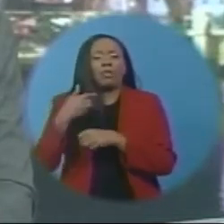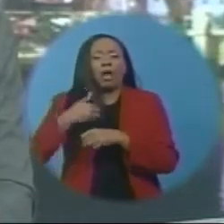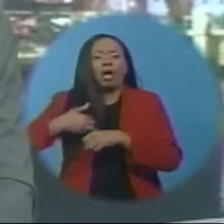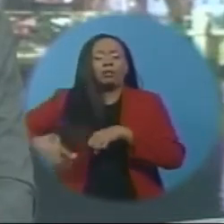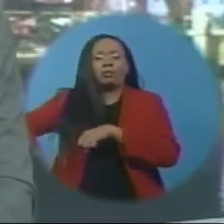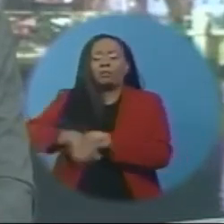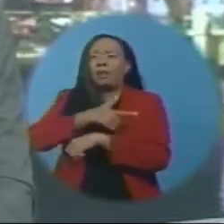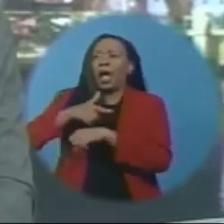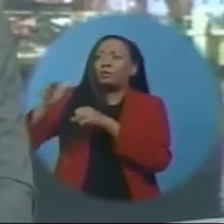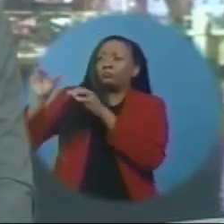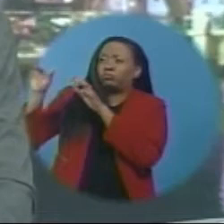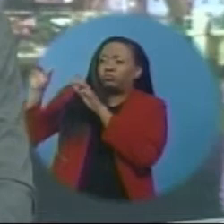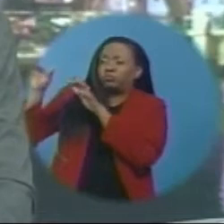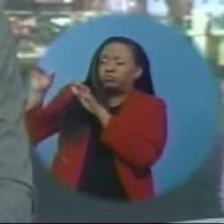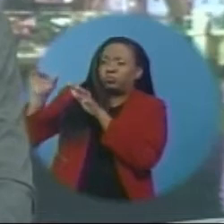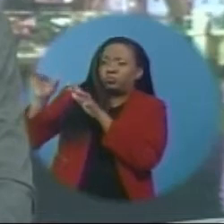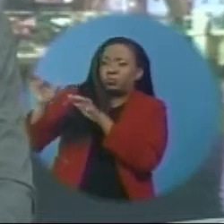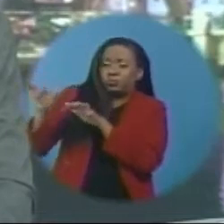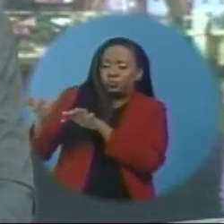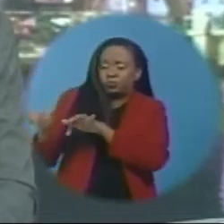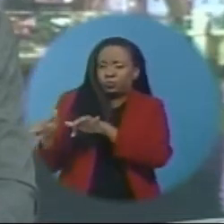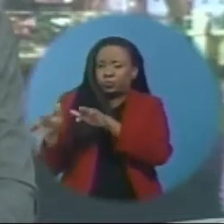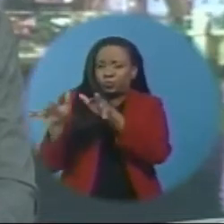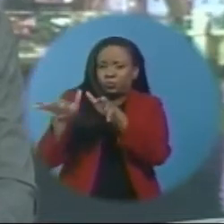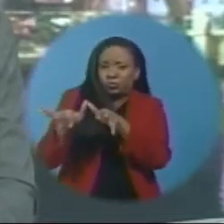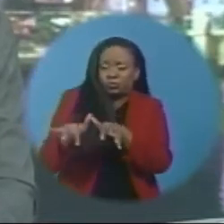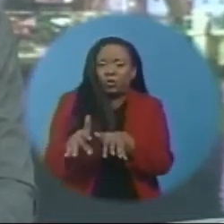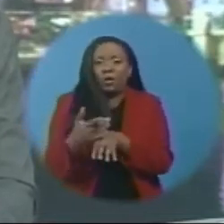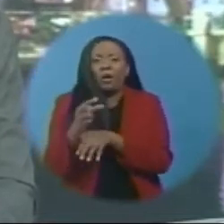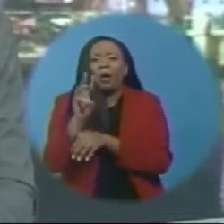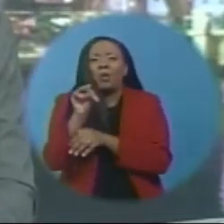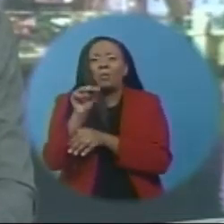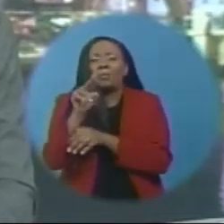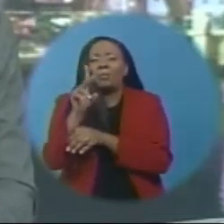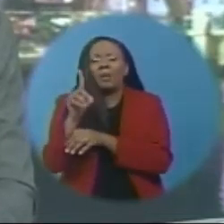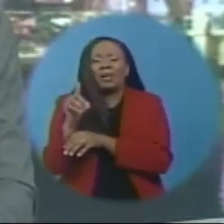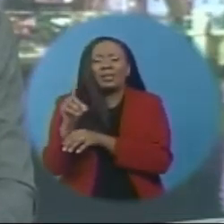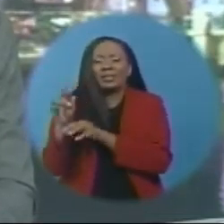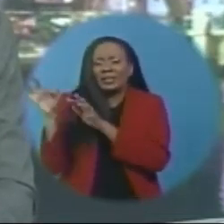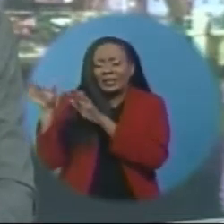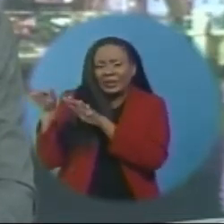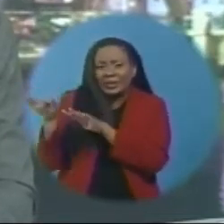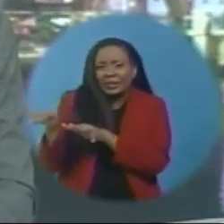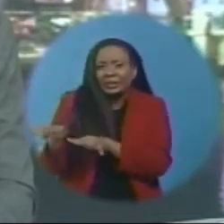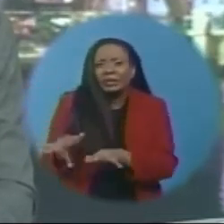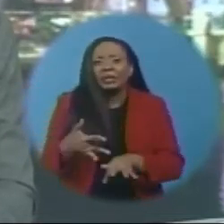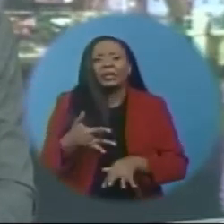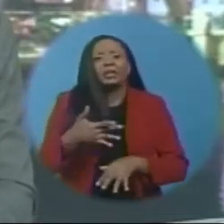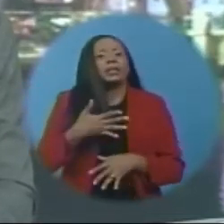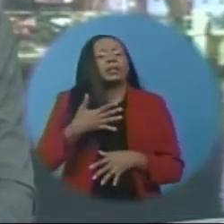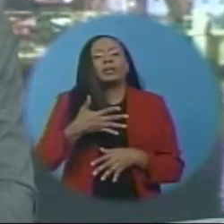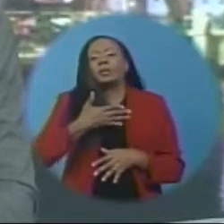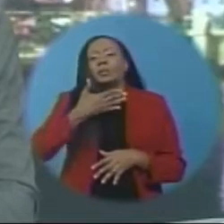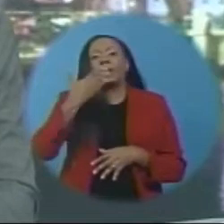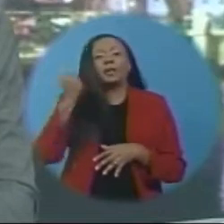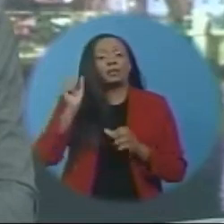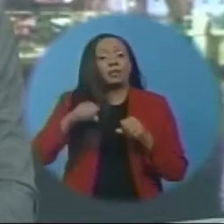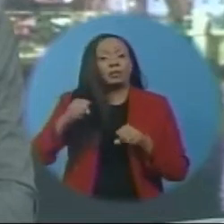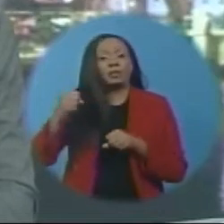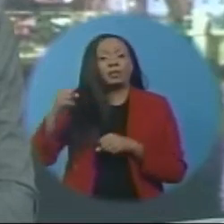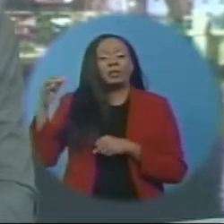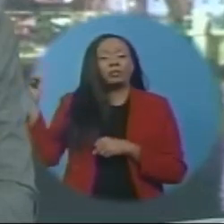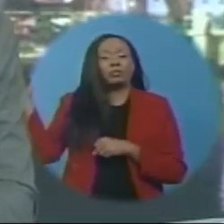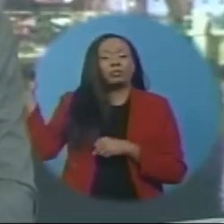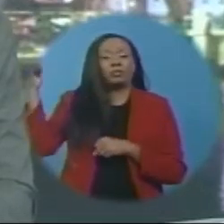bad weather, would be a challenge to traverse. The executive director says the best option is going by air, but